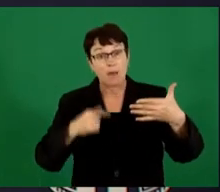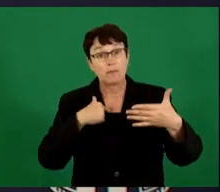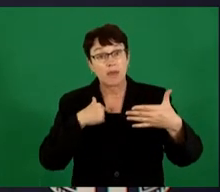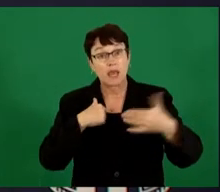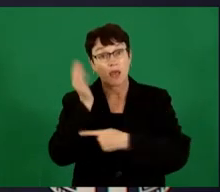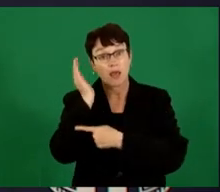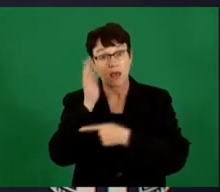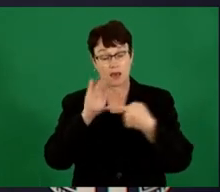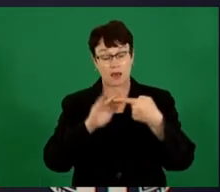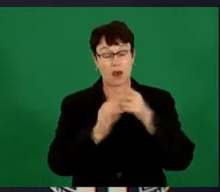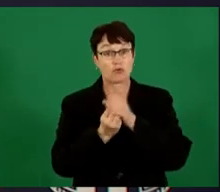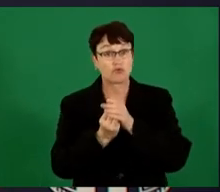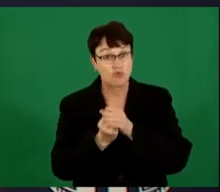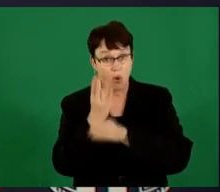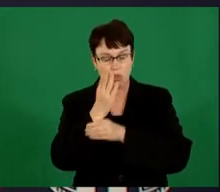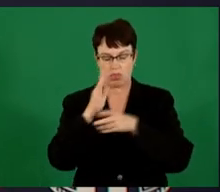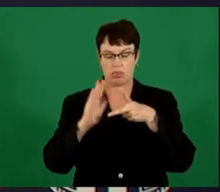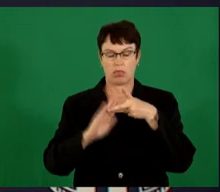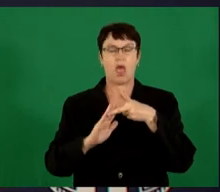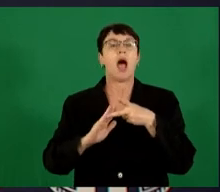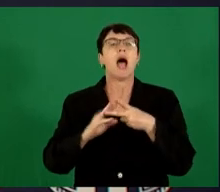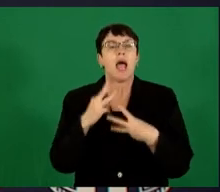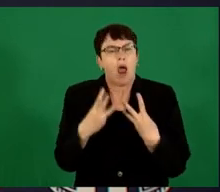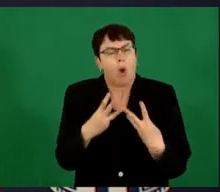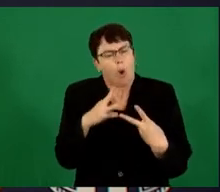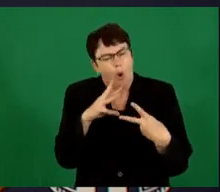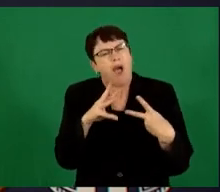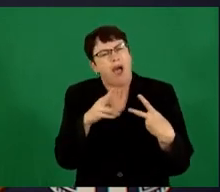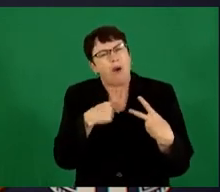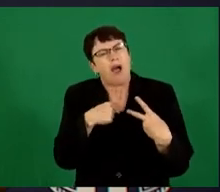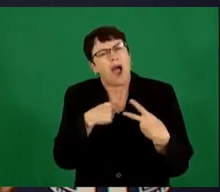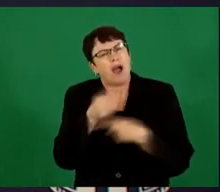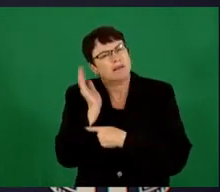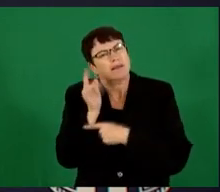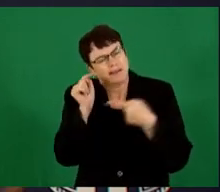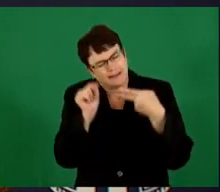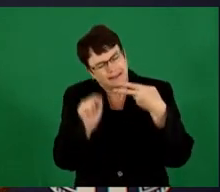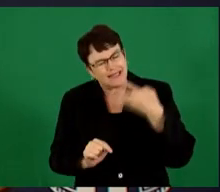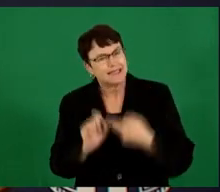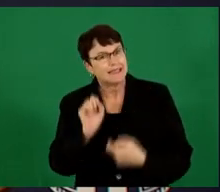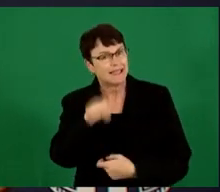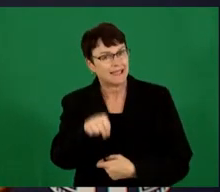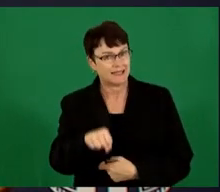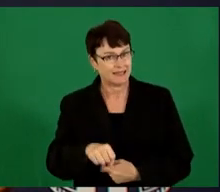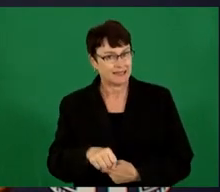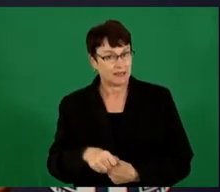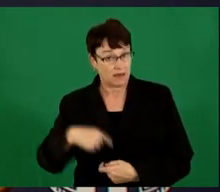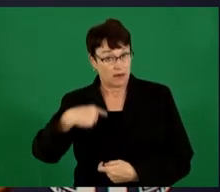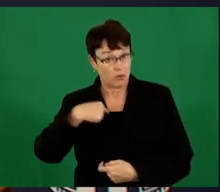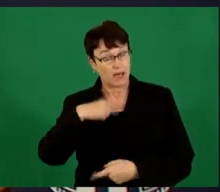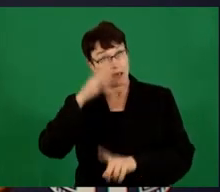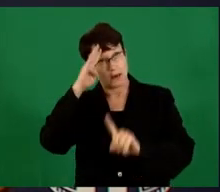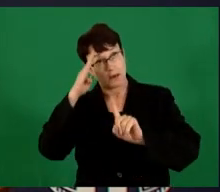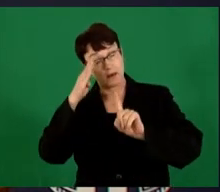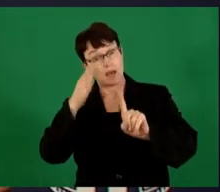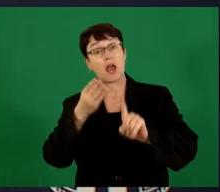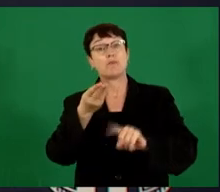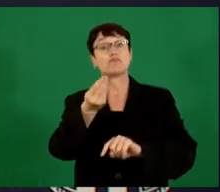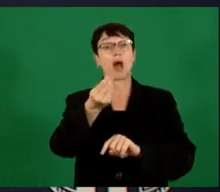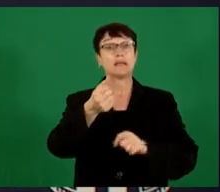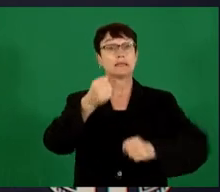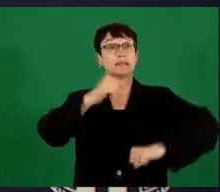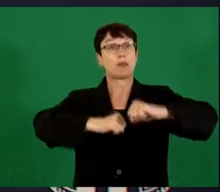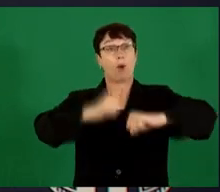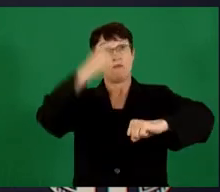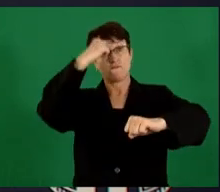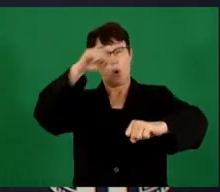growth and employment feature in our statements. We are not pursuing price stability for the sake of it. The Constitution, the